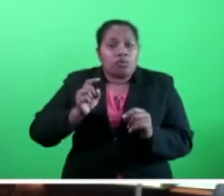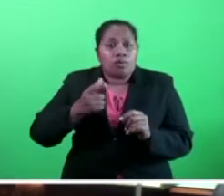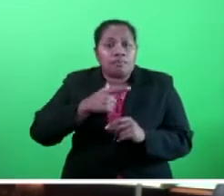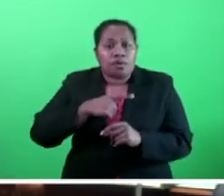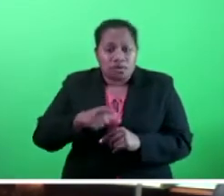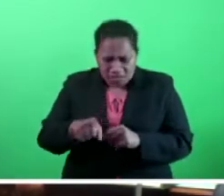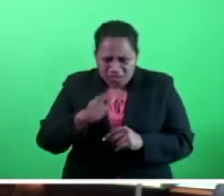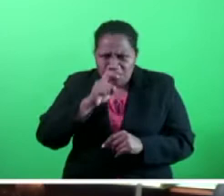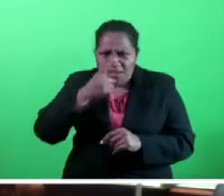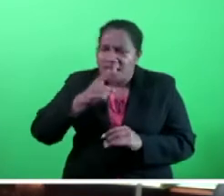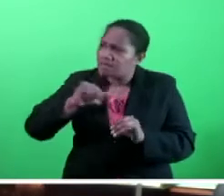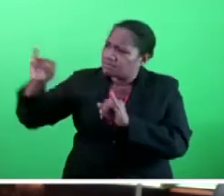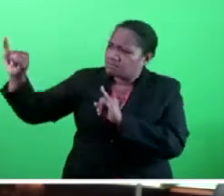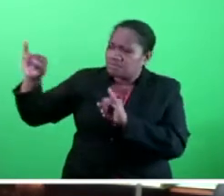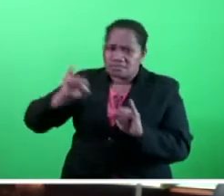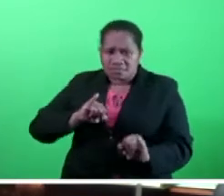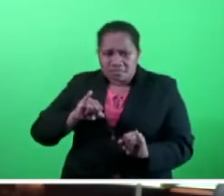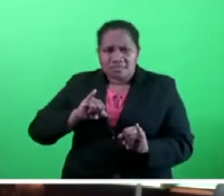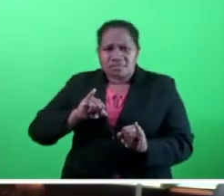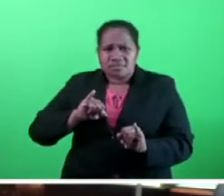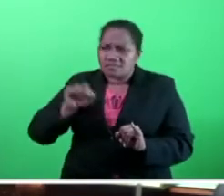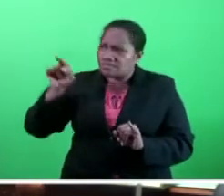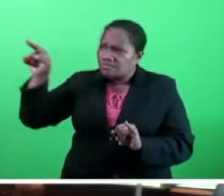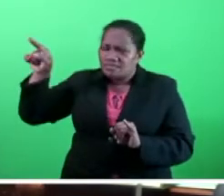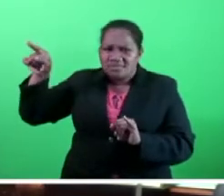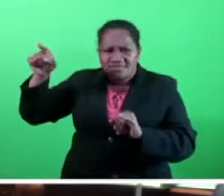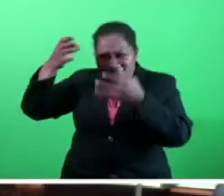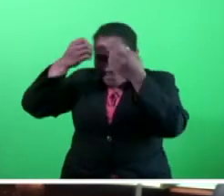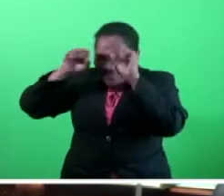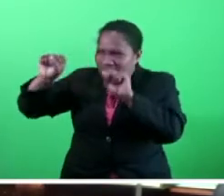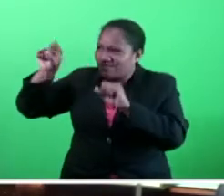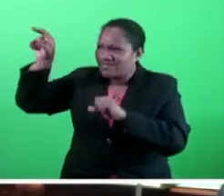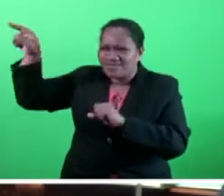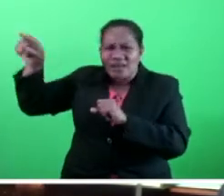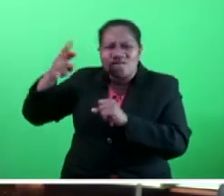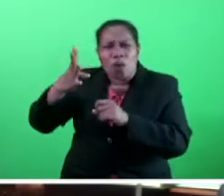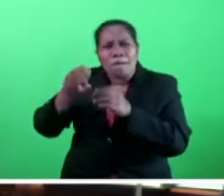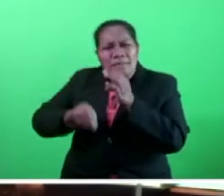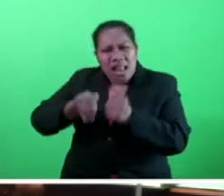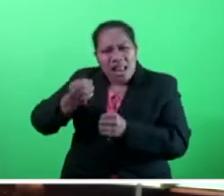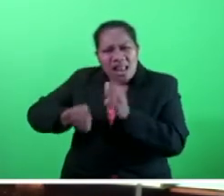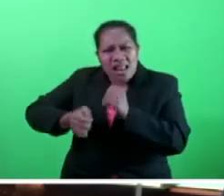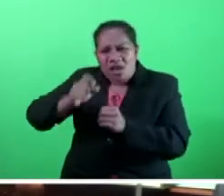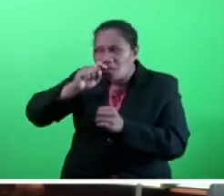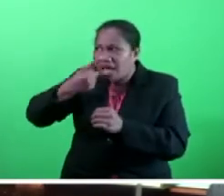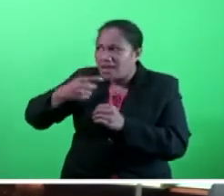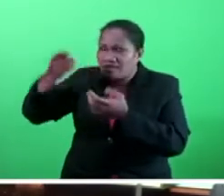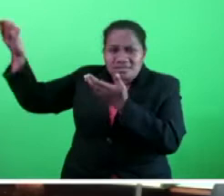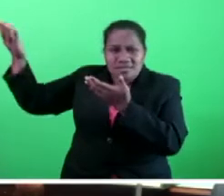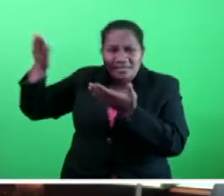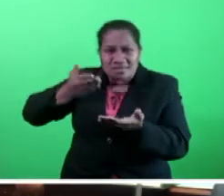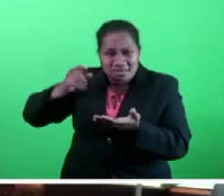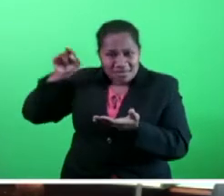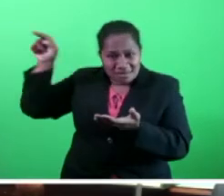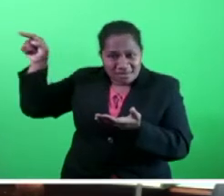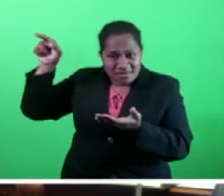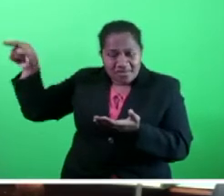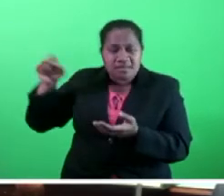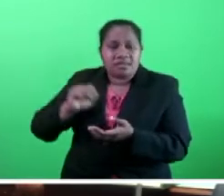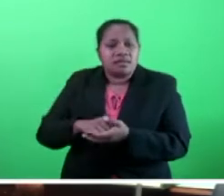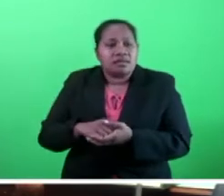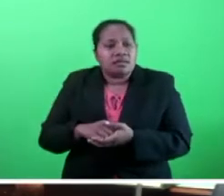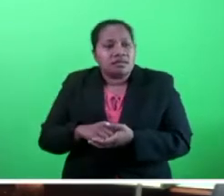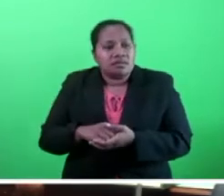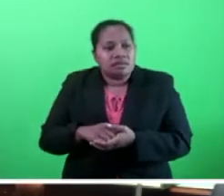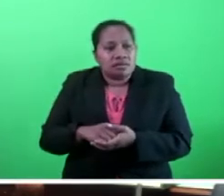import high-yielding dairy cattle from Australia, we were able to import the embryo and